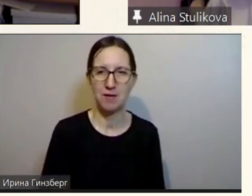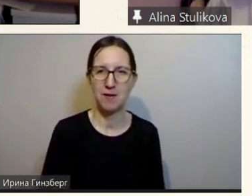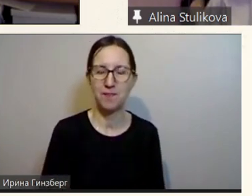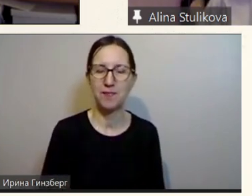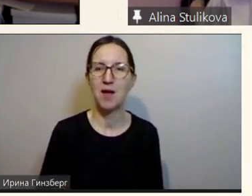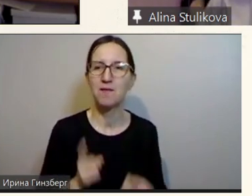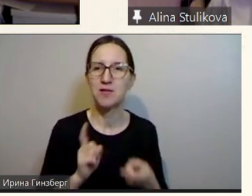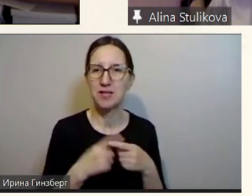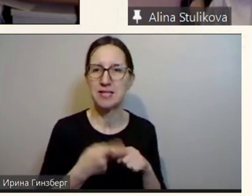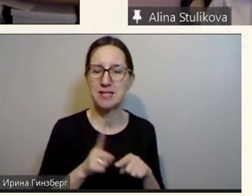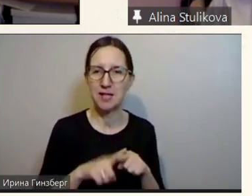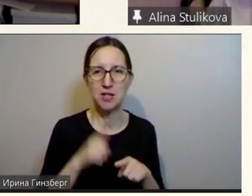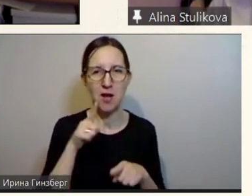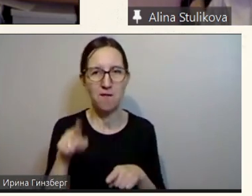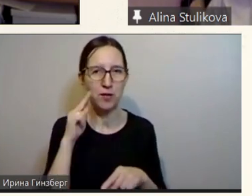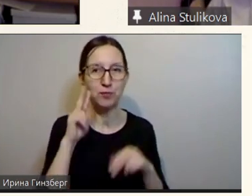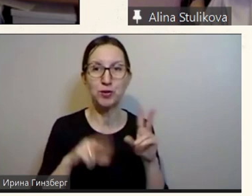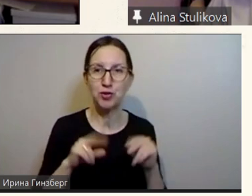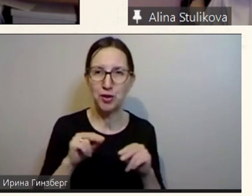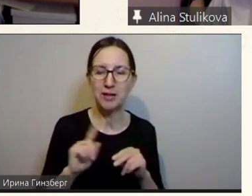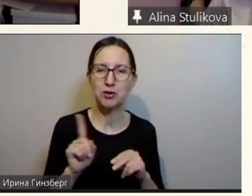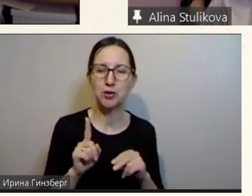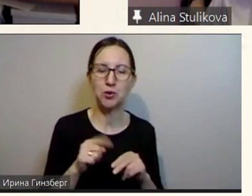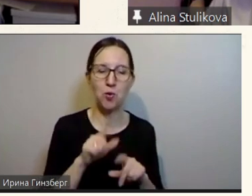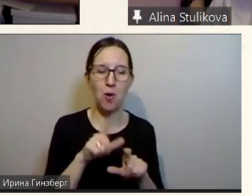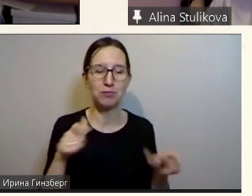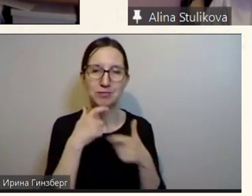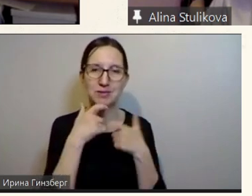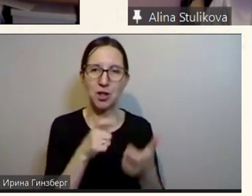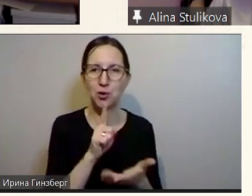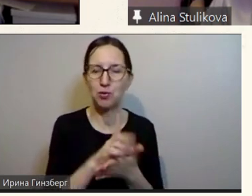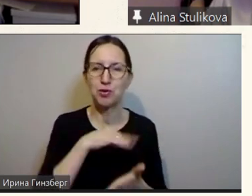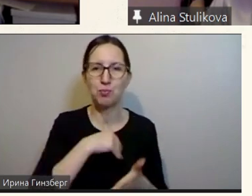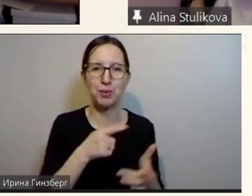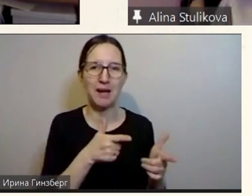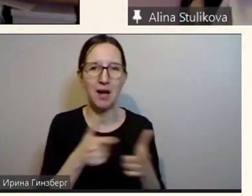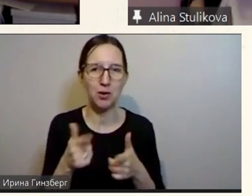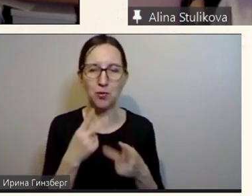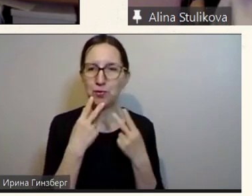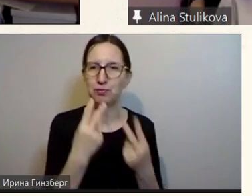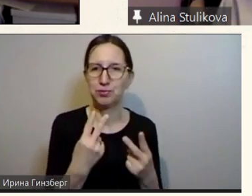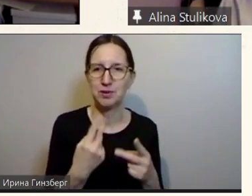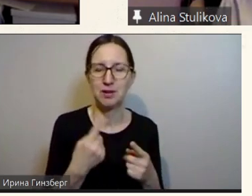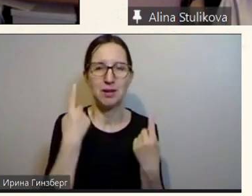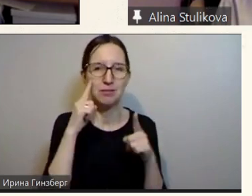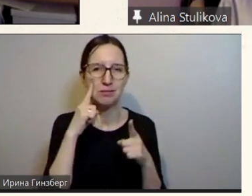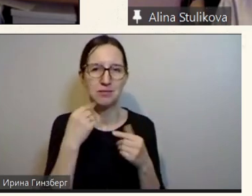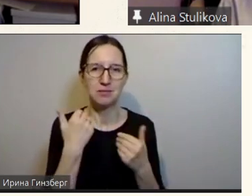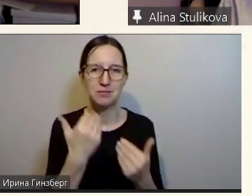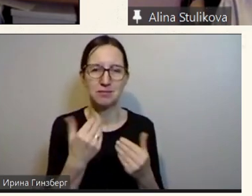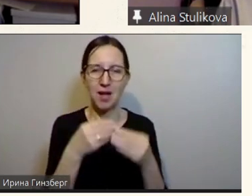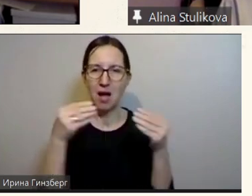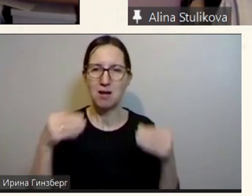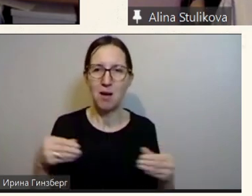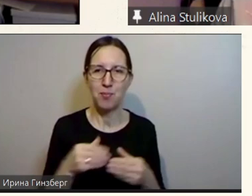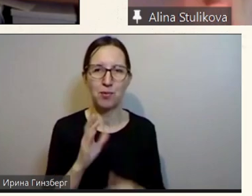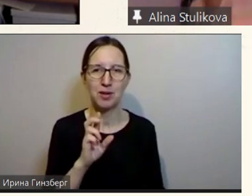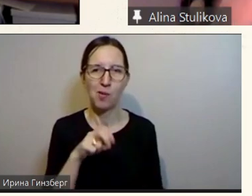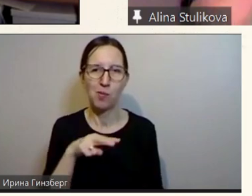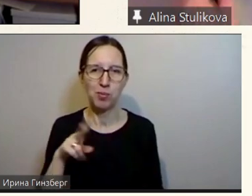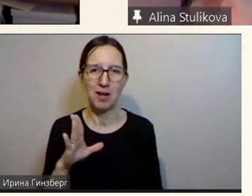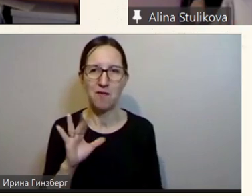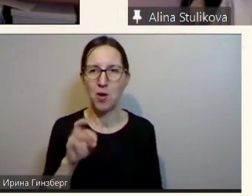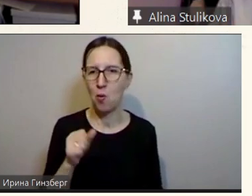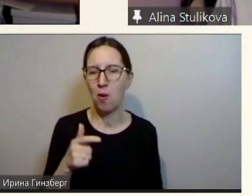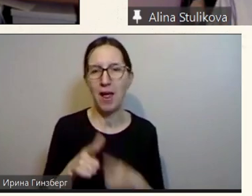Great. One more question related to it, Kira. Do you believe that the viewer should be prepared to meet